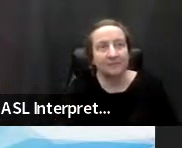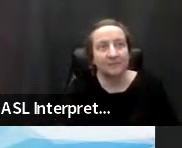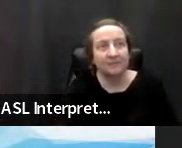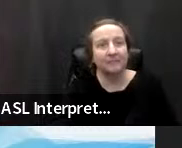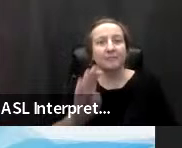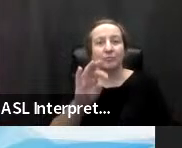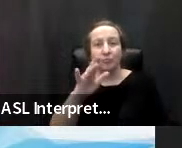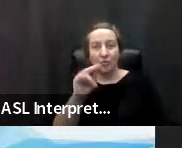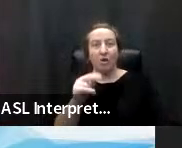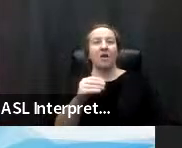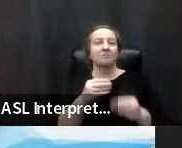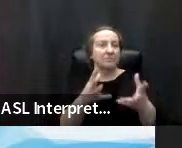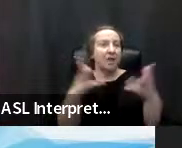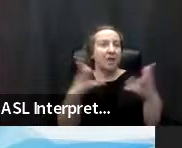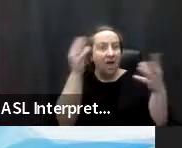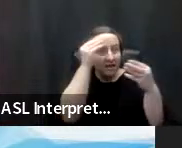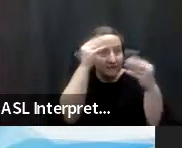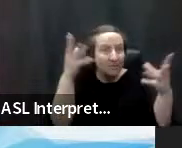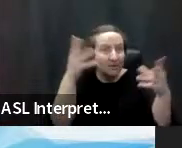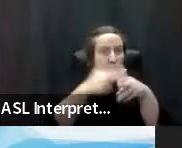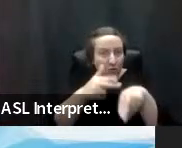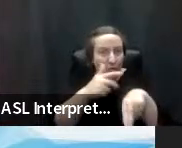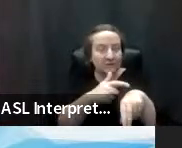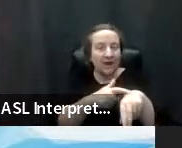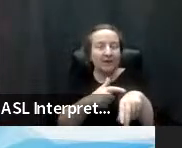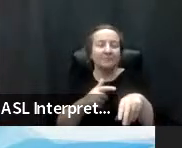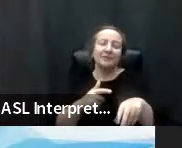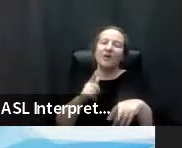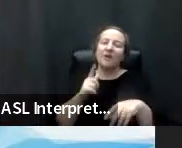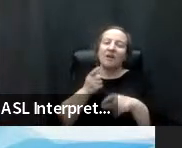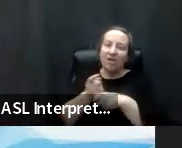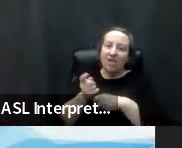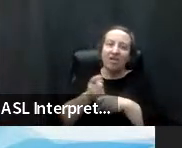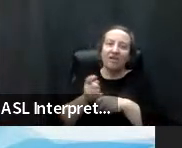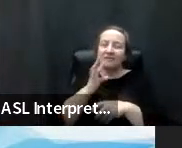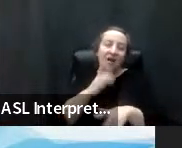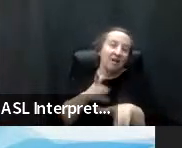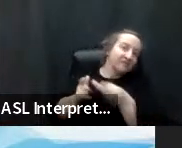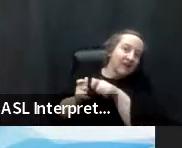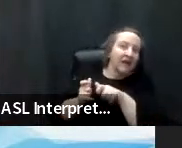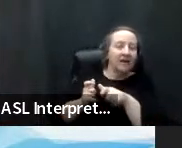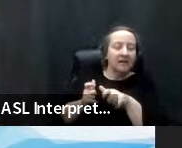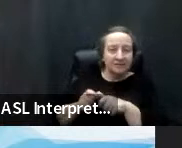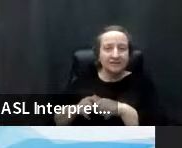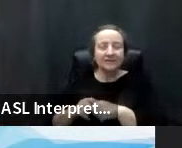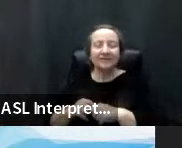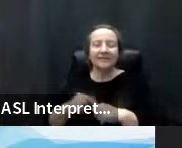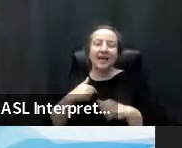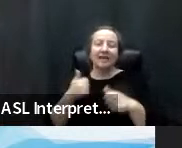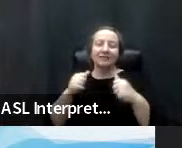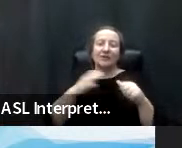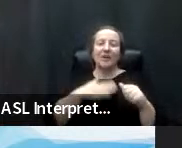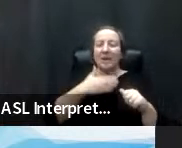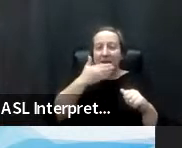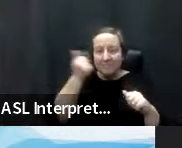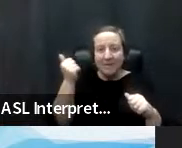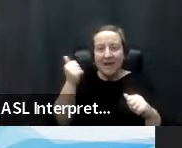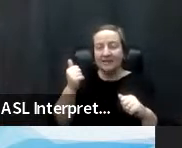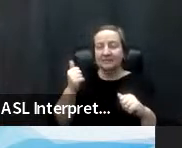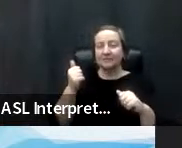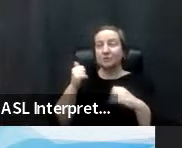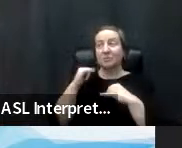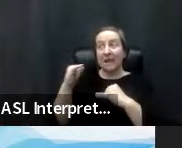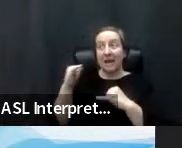give him a hard time about that. So please, all you guys also give him a hard time for speaking really fast. I'm going to do my best imitation of